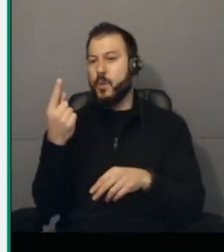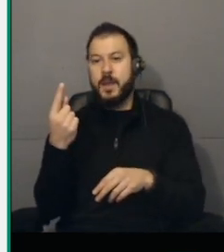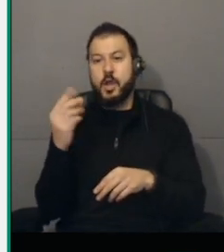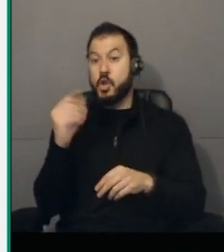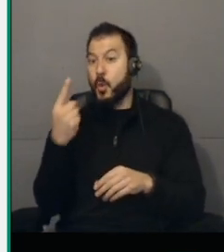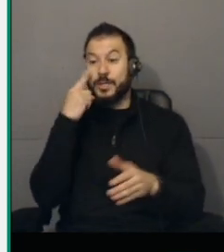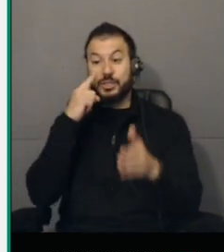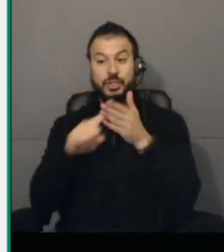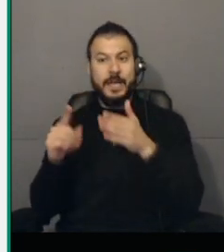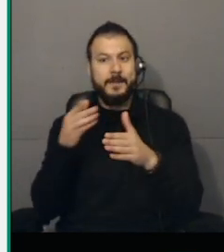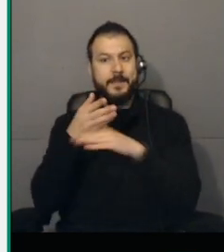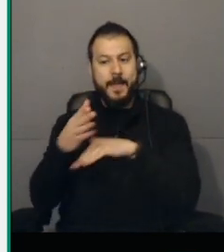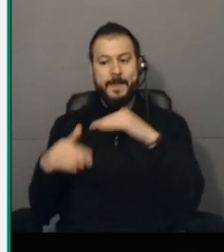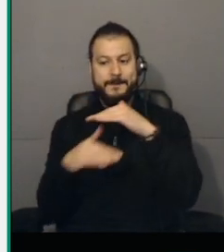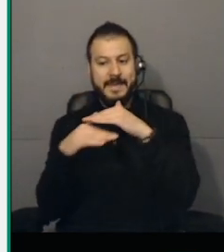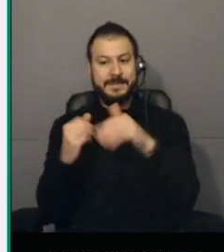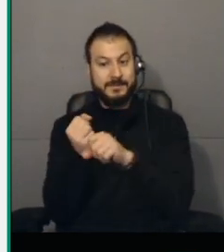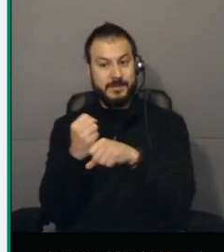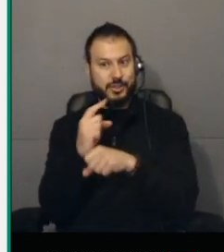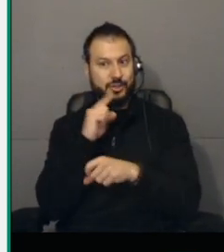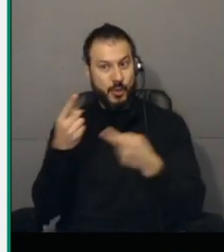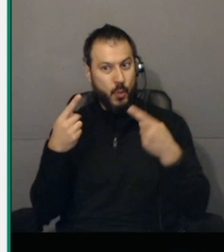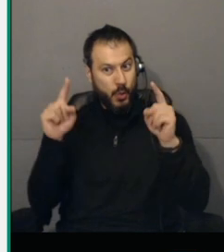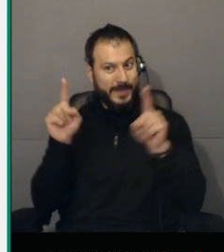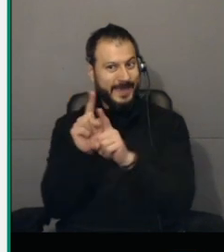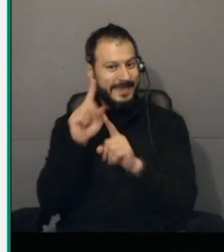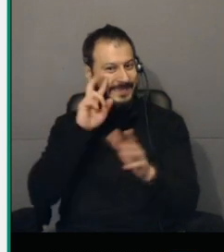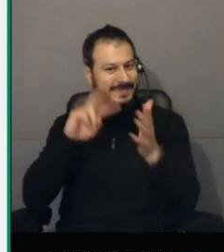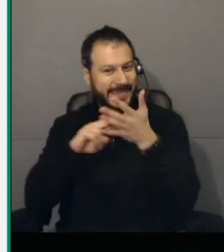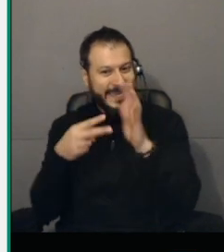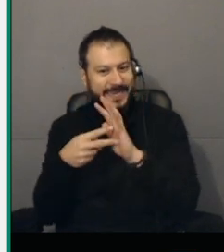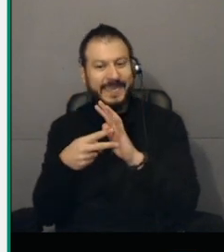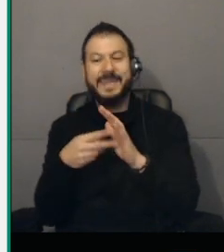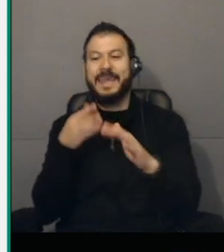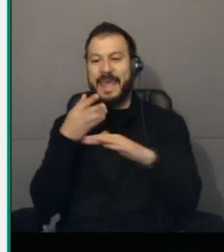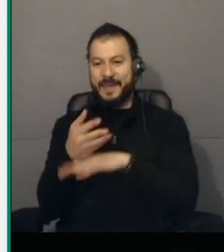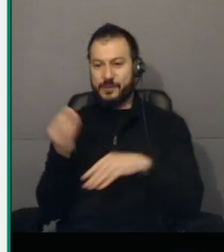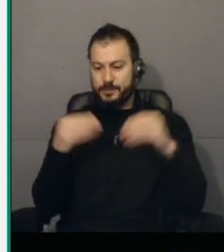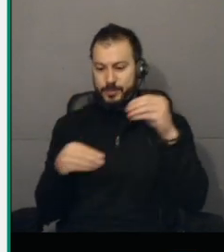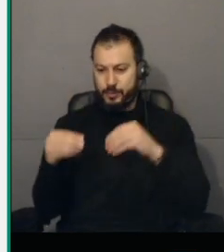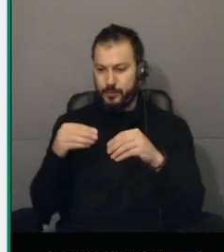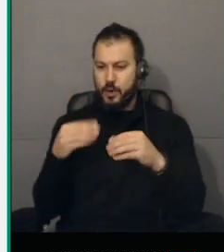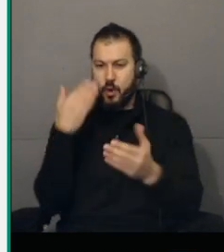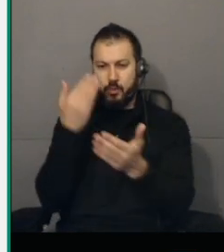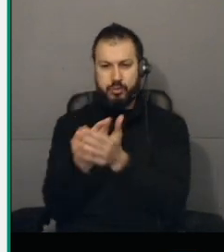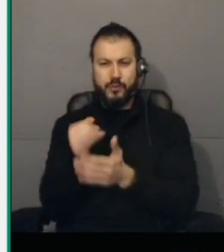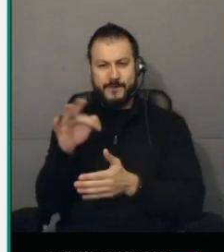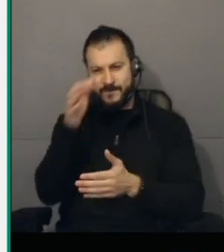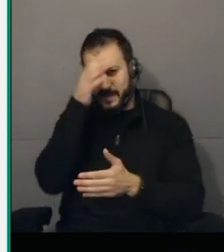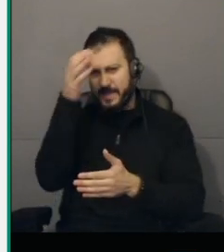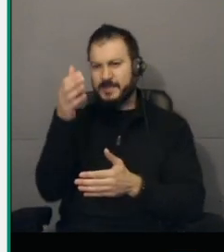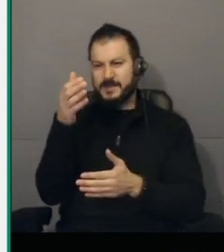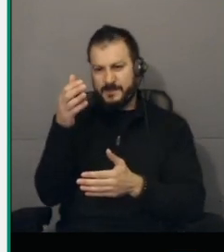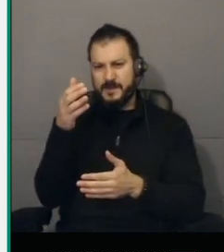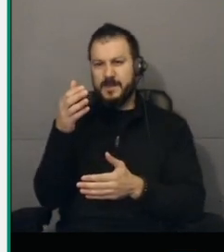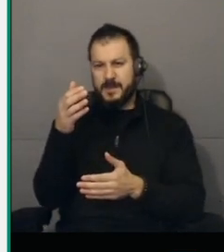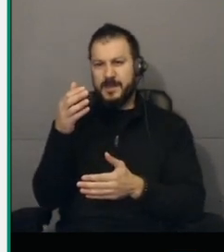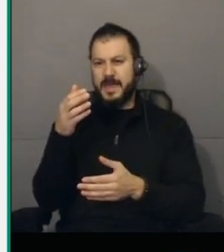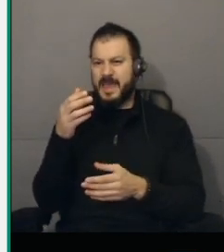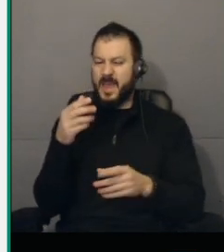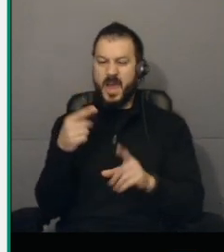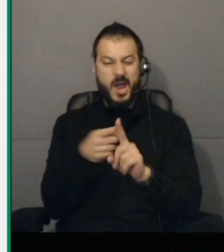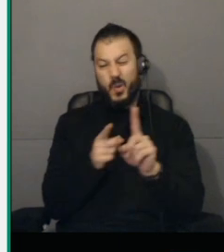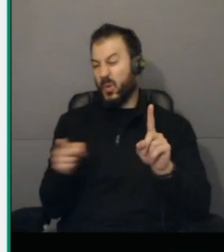one had checked beyond the basics to make sure they were working as intended. And after putting together a proof of concept with a fairly unattractive